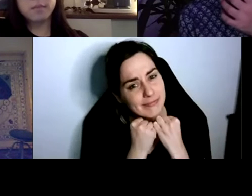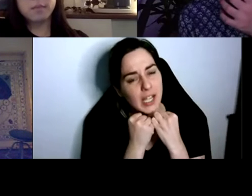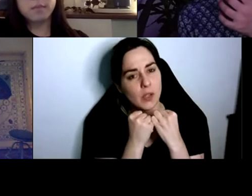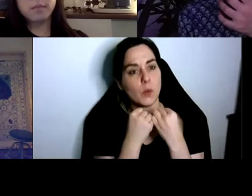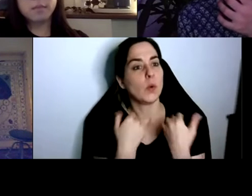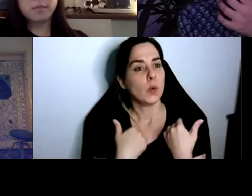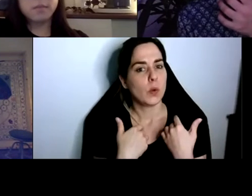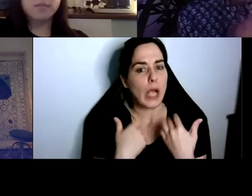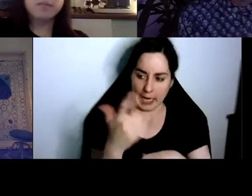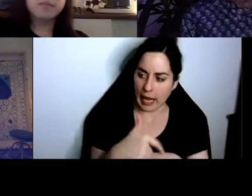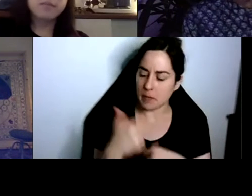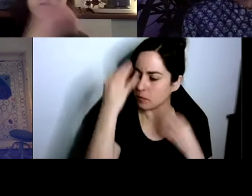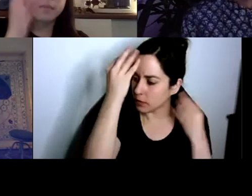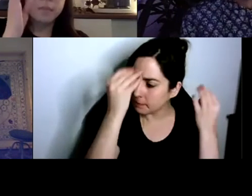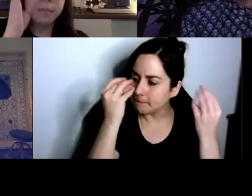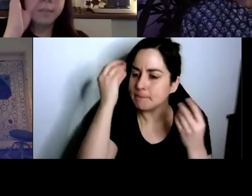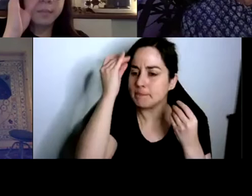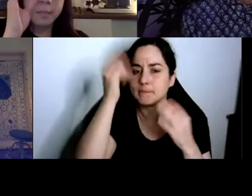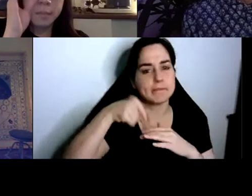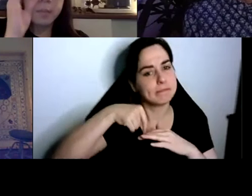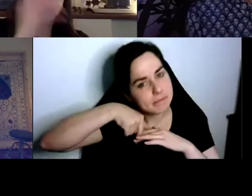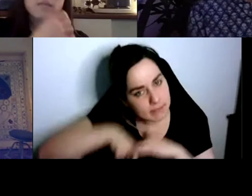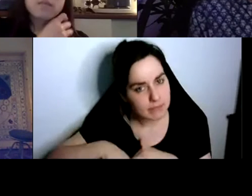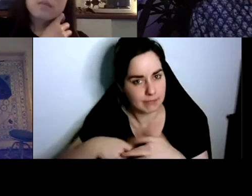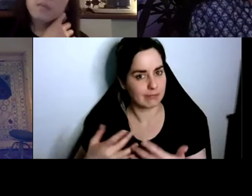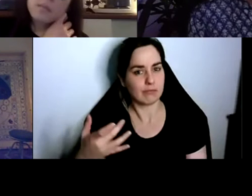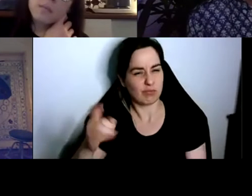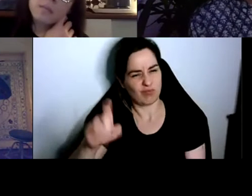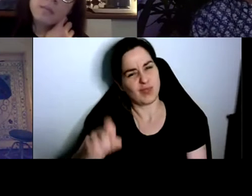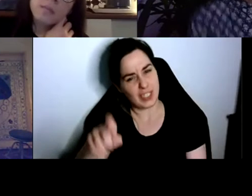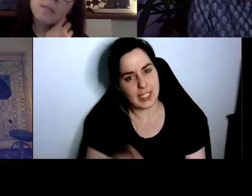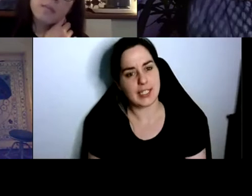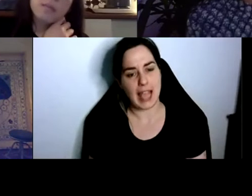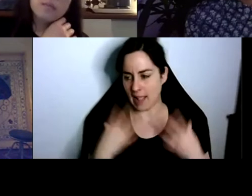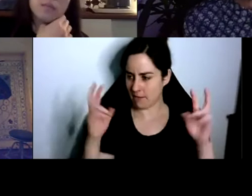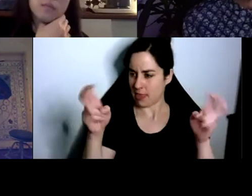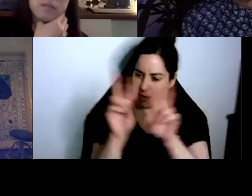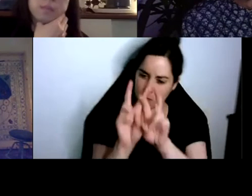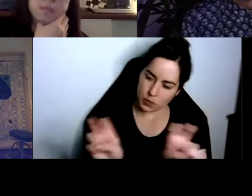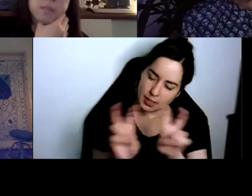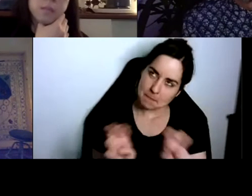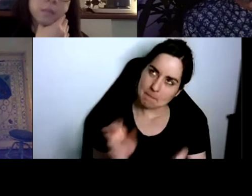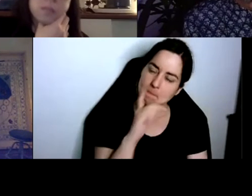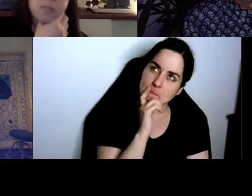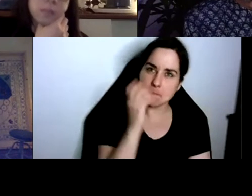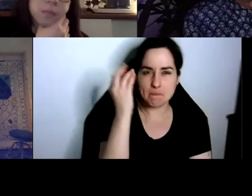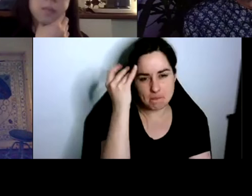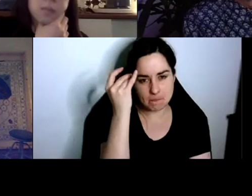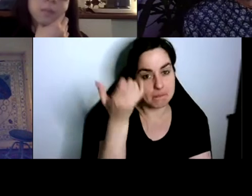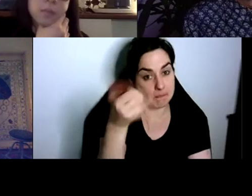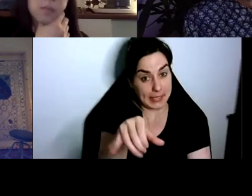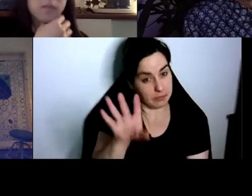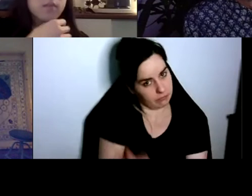also a need for those audiences to take those themes and have time to digest them.